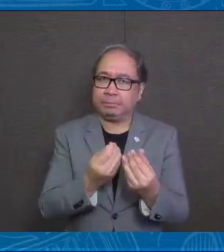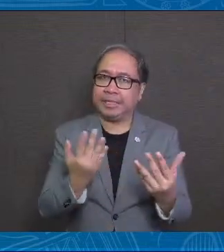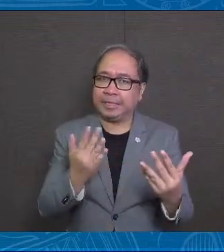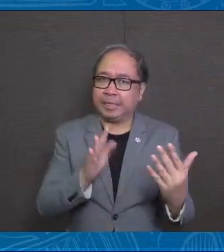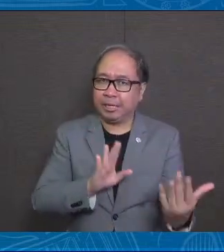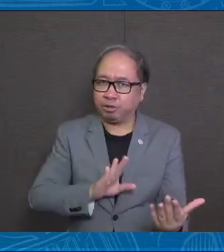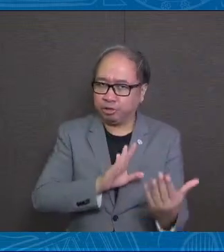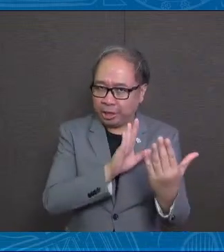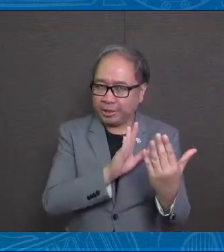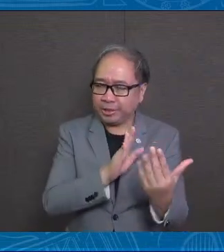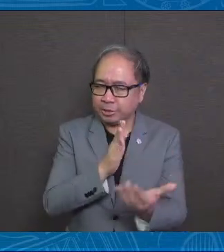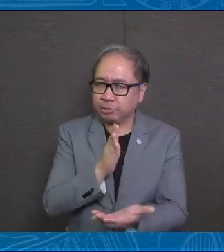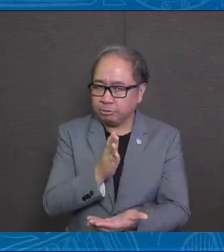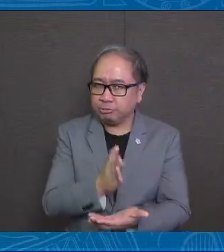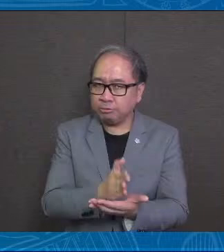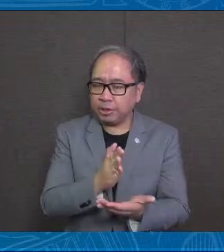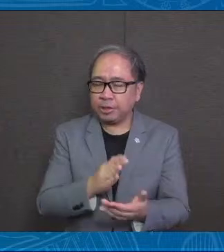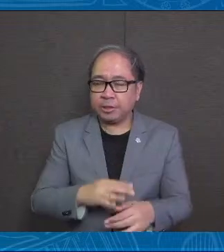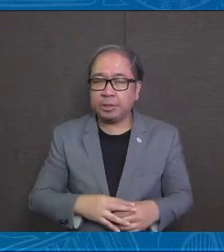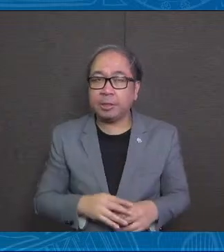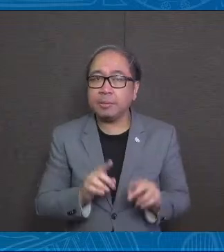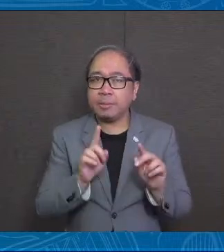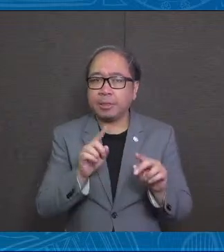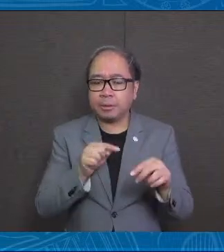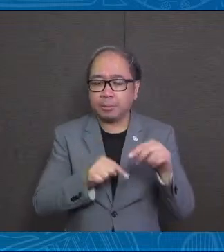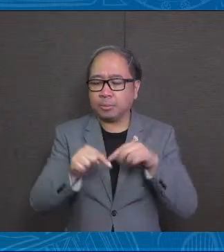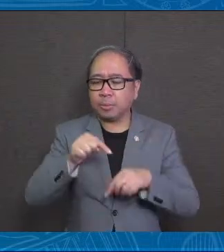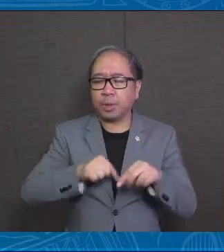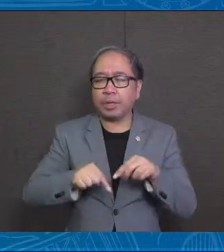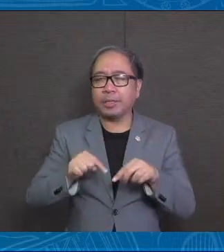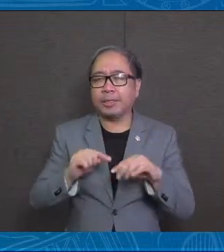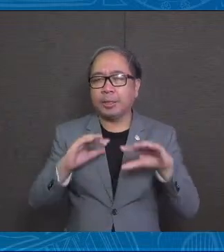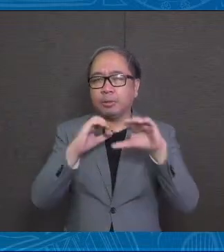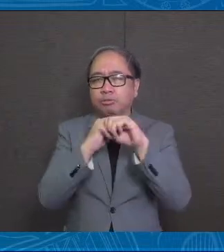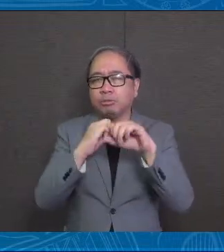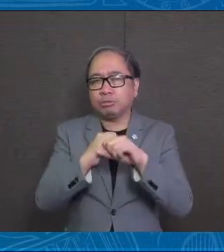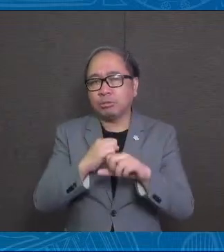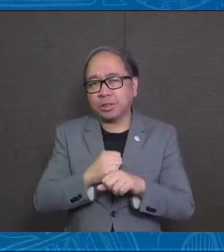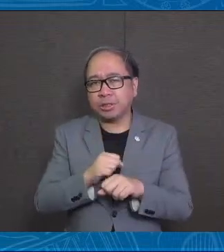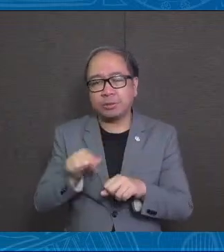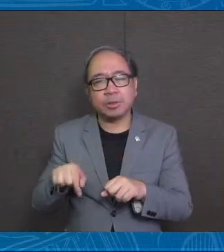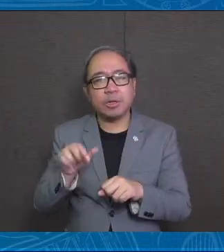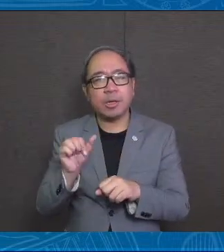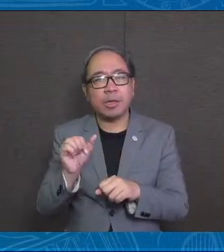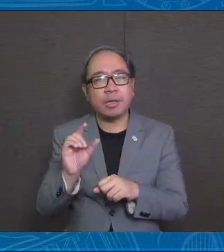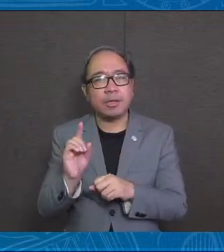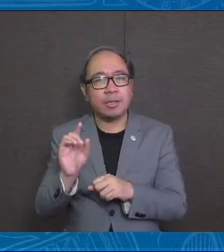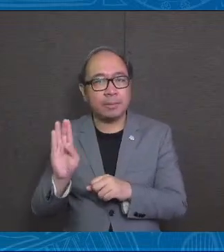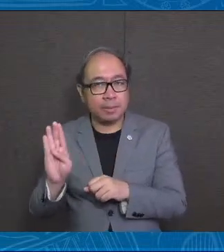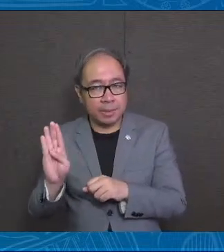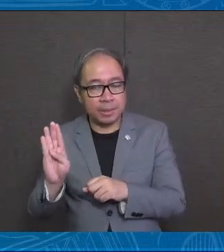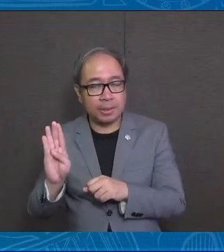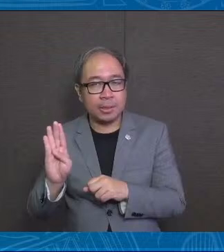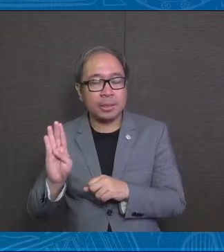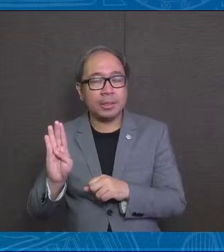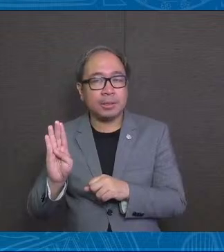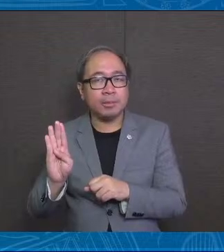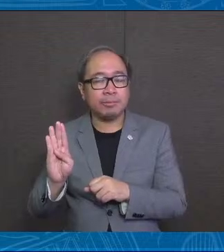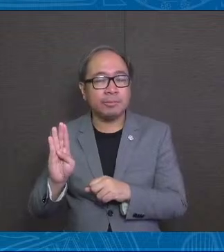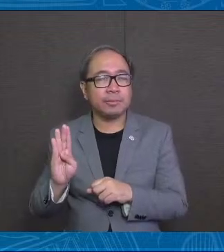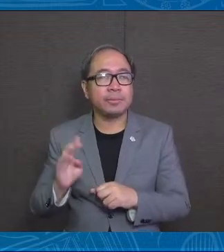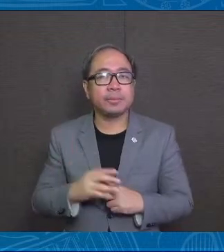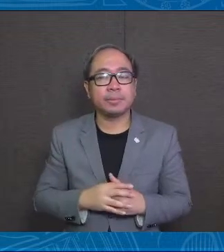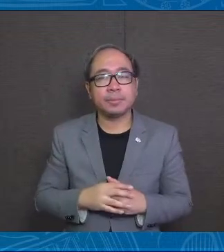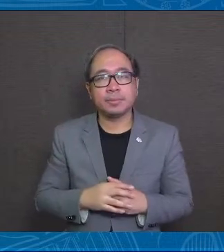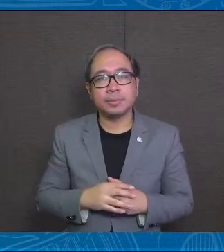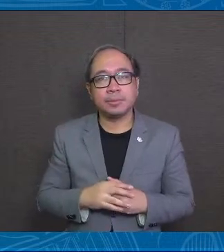just sort of recap the points from where ADB and also IFIs.